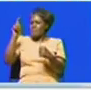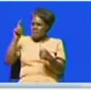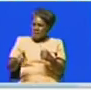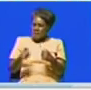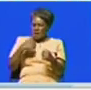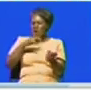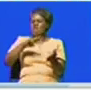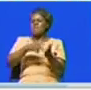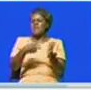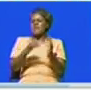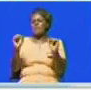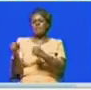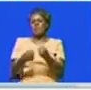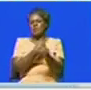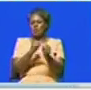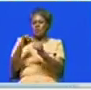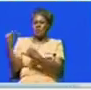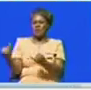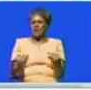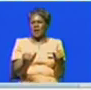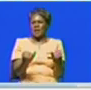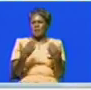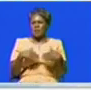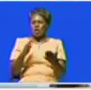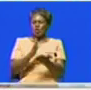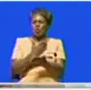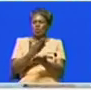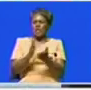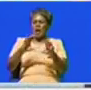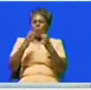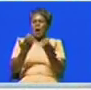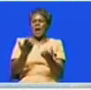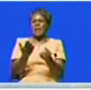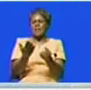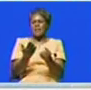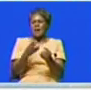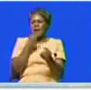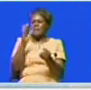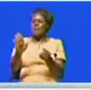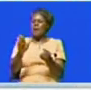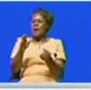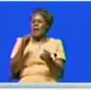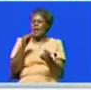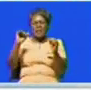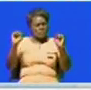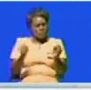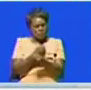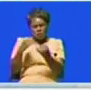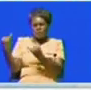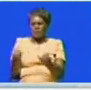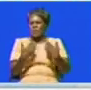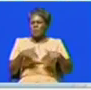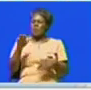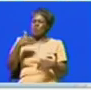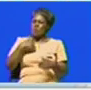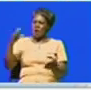be meaningful. You cannot invite people before you share with the whole world the response to your own letter. You cannot invite people when you